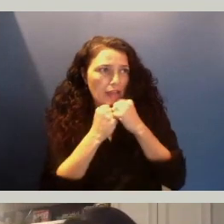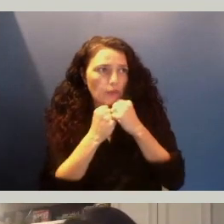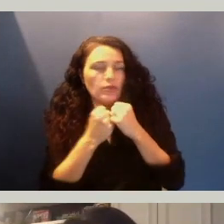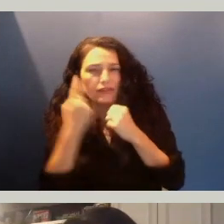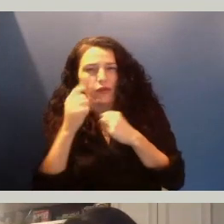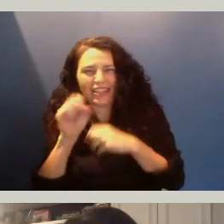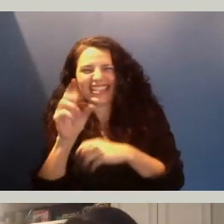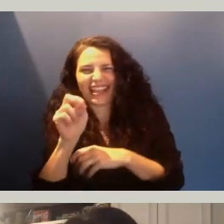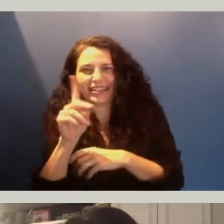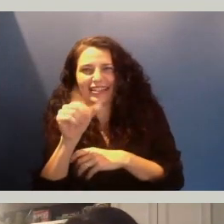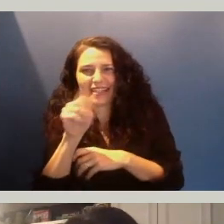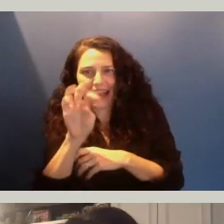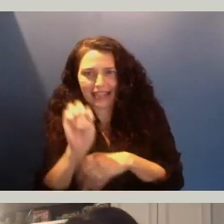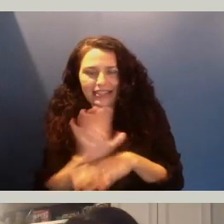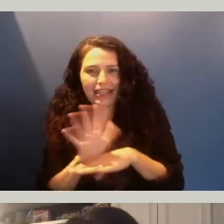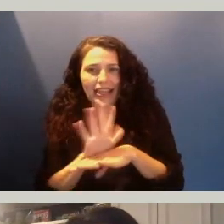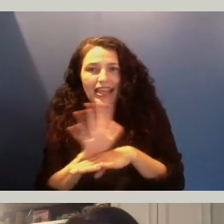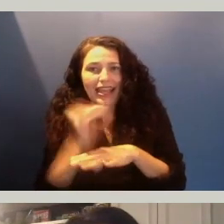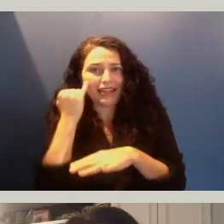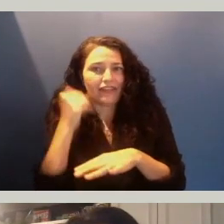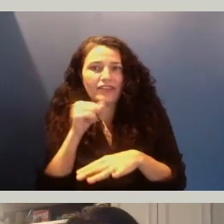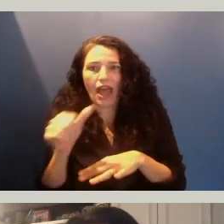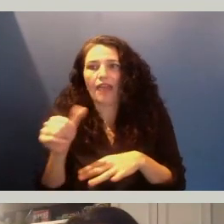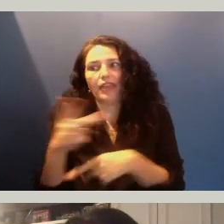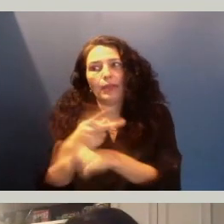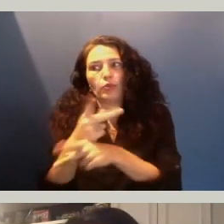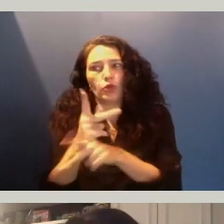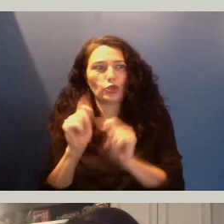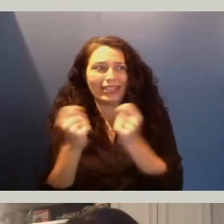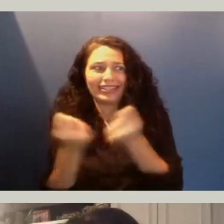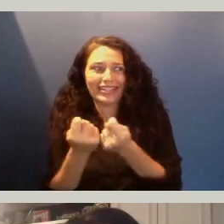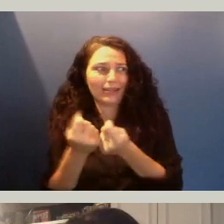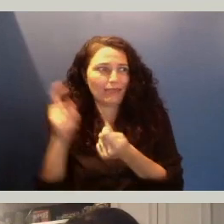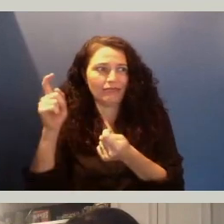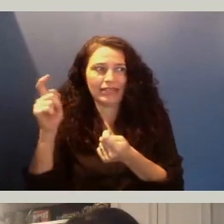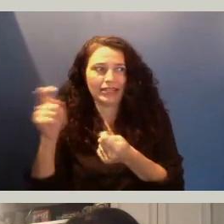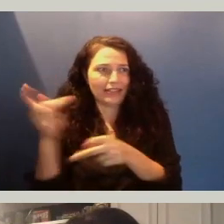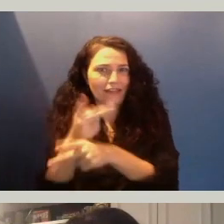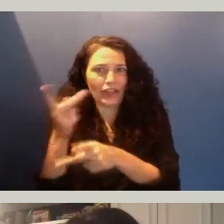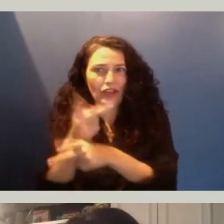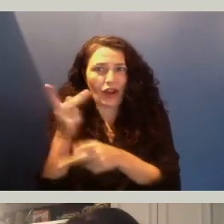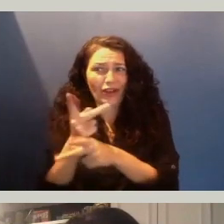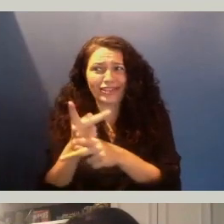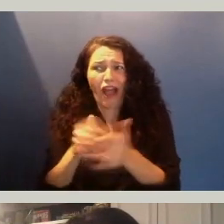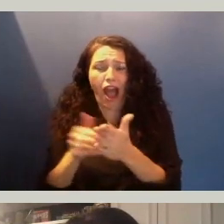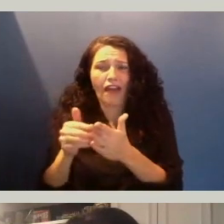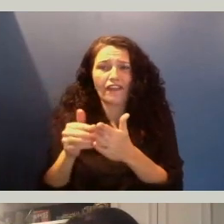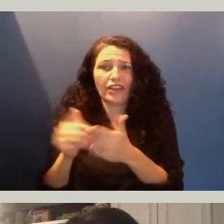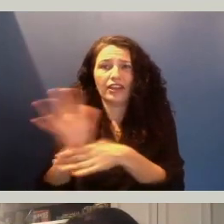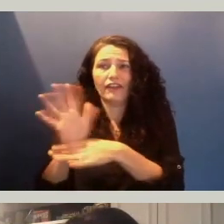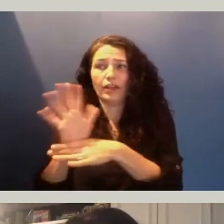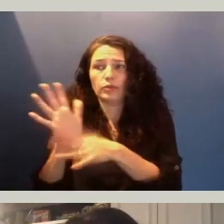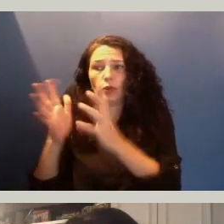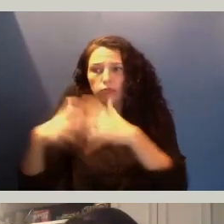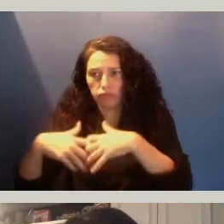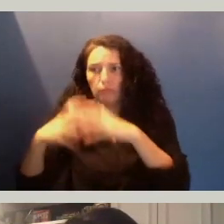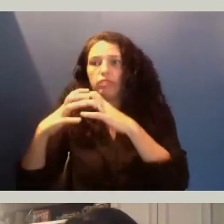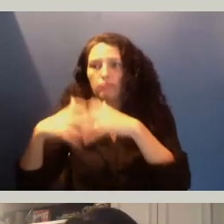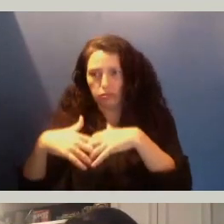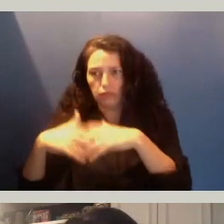team to have to navigate that in a really challenging way that films come together and fall apart and come together many times over as